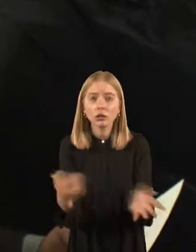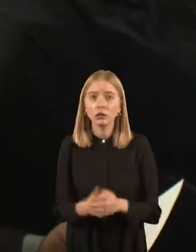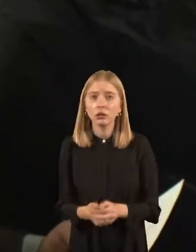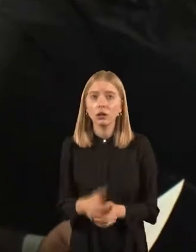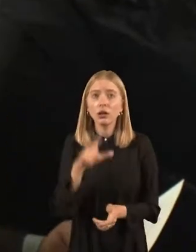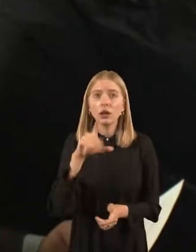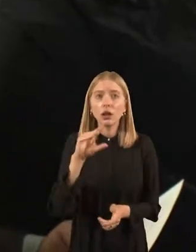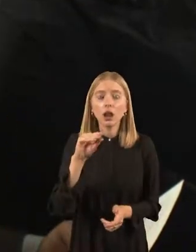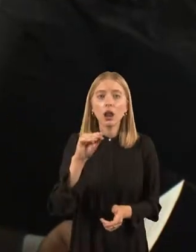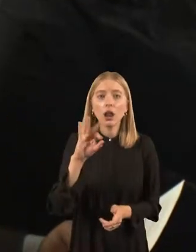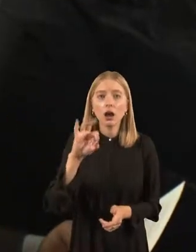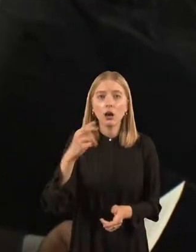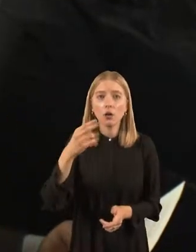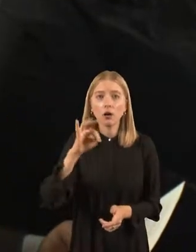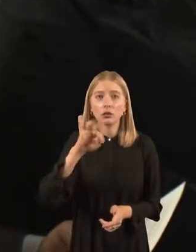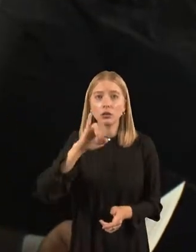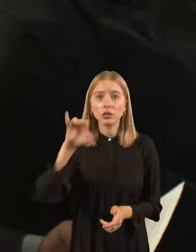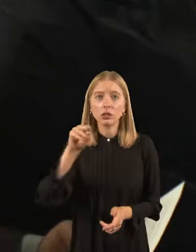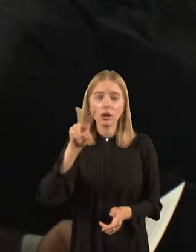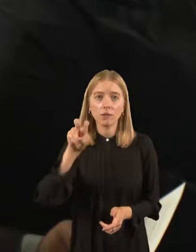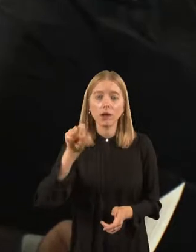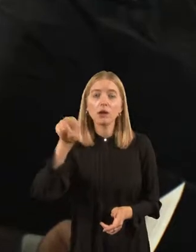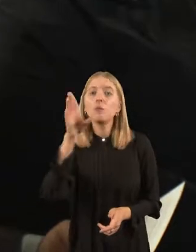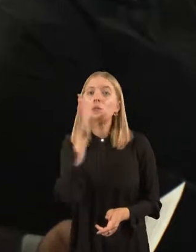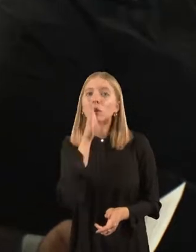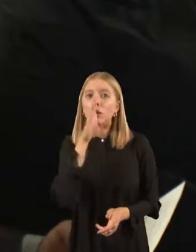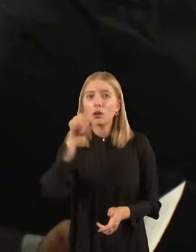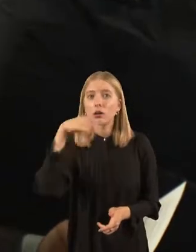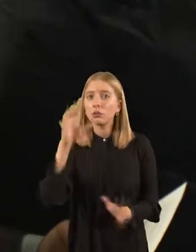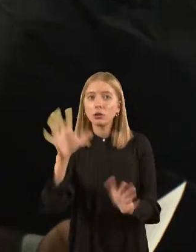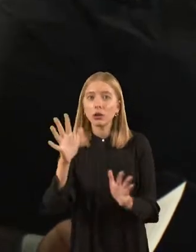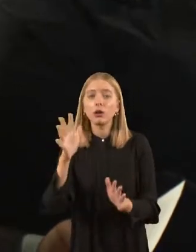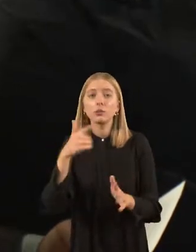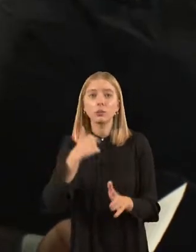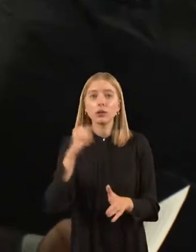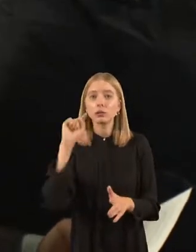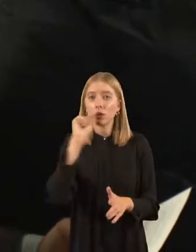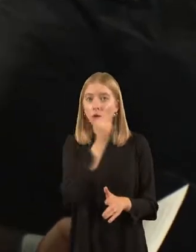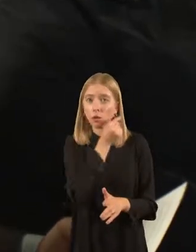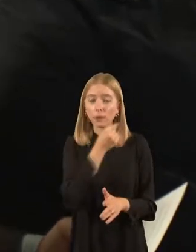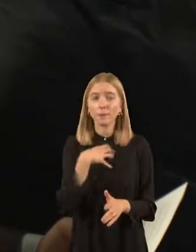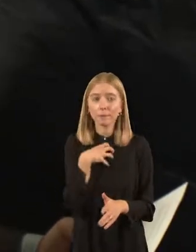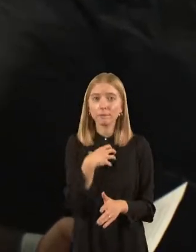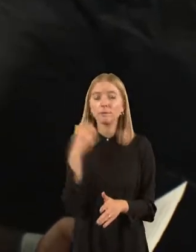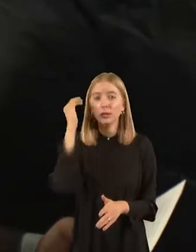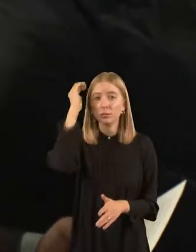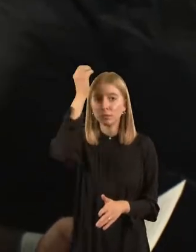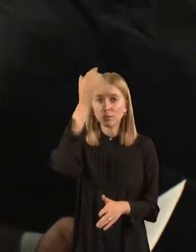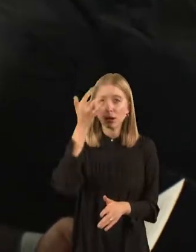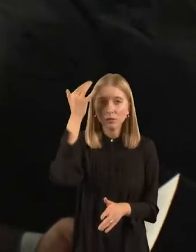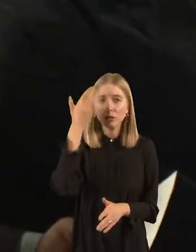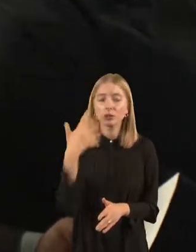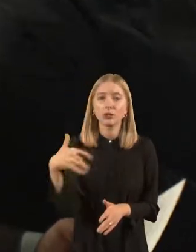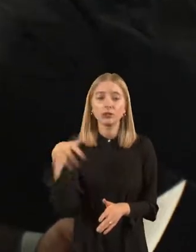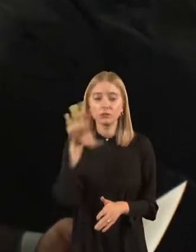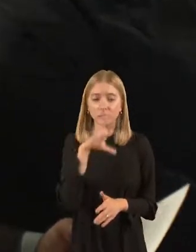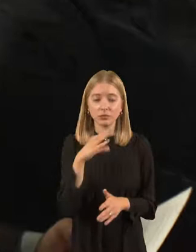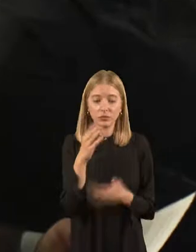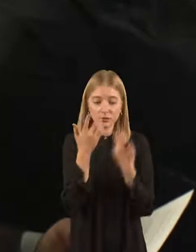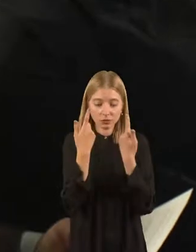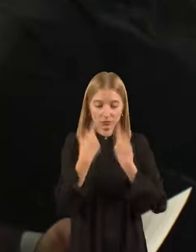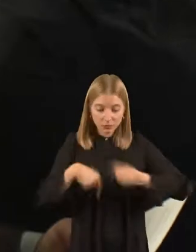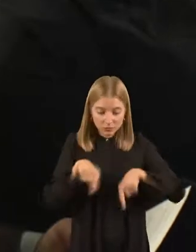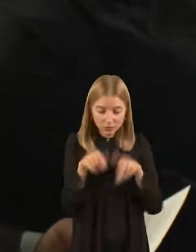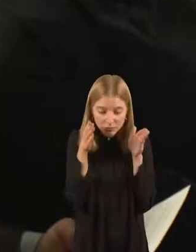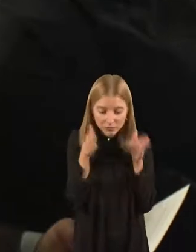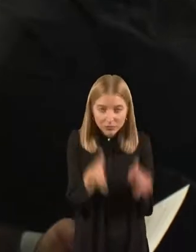today, and I see representatives of two ministries here. And I believe that Mrs. Leontieva was very right